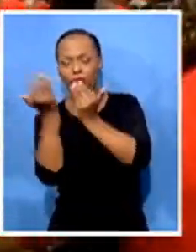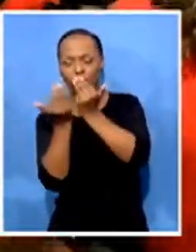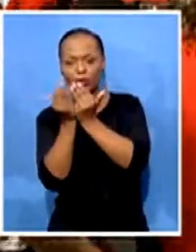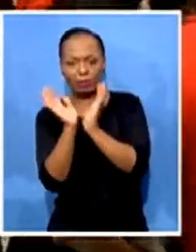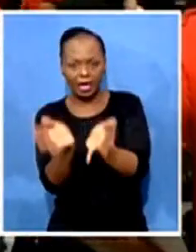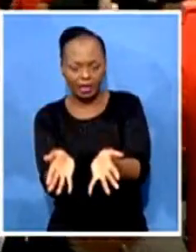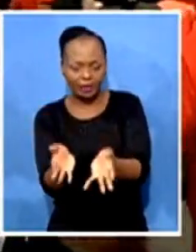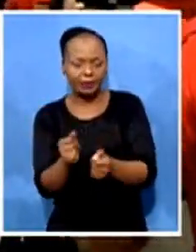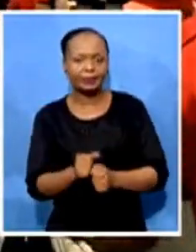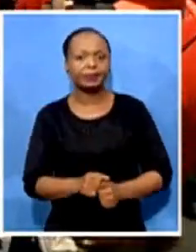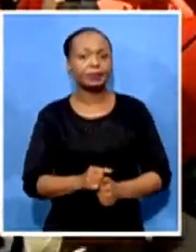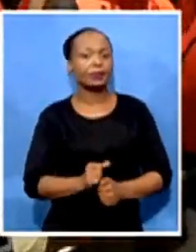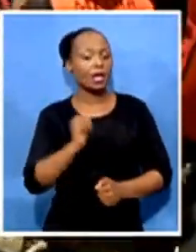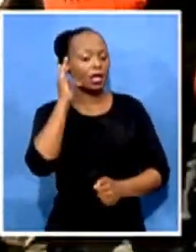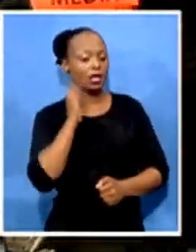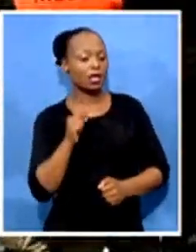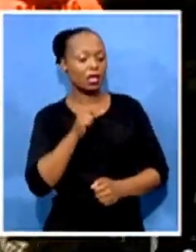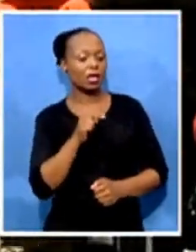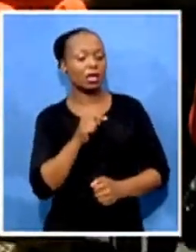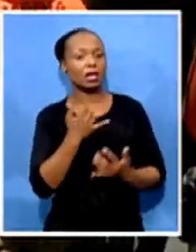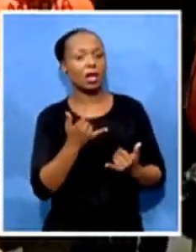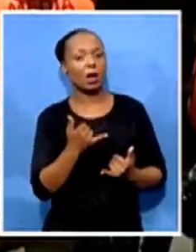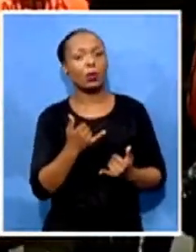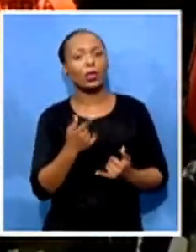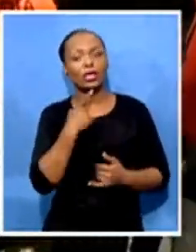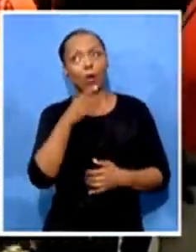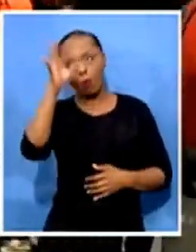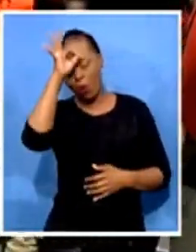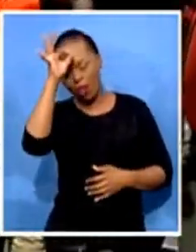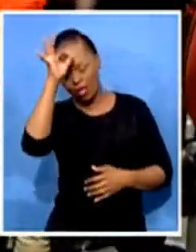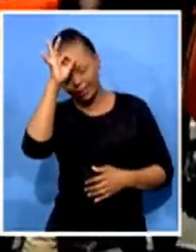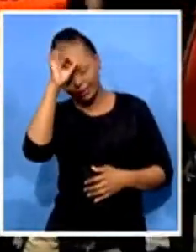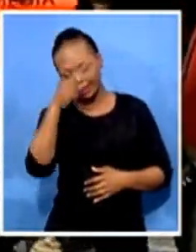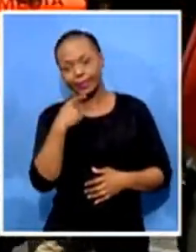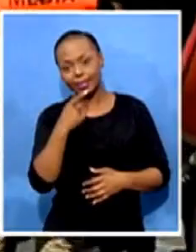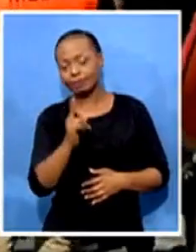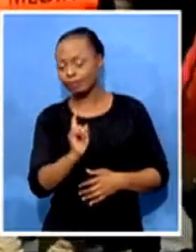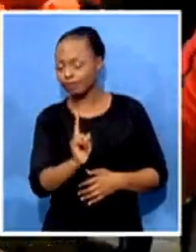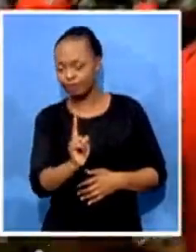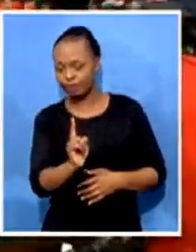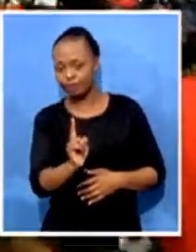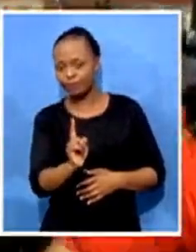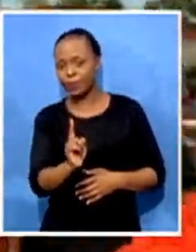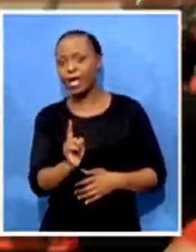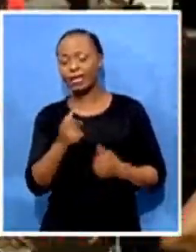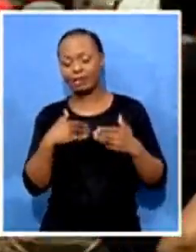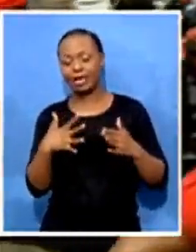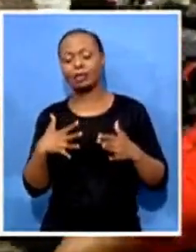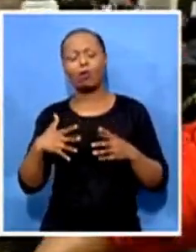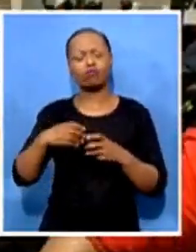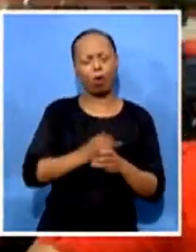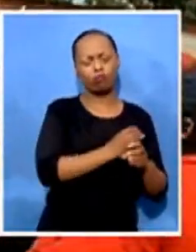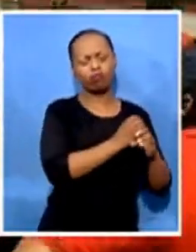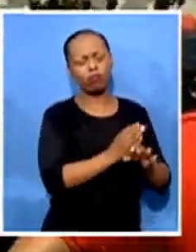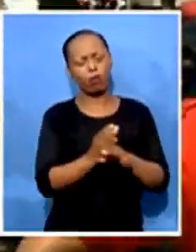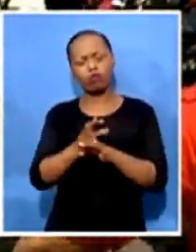already agitated and inflamed the situation when they shot rubber bullets, stun grenades, water grenades at those